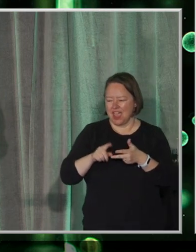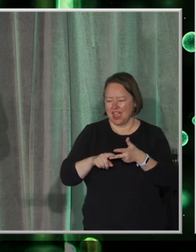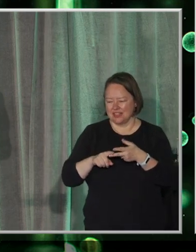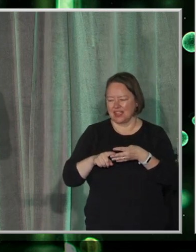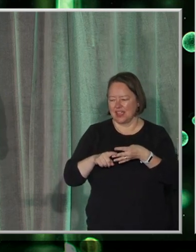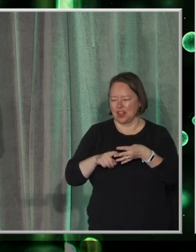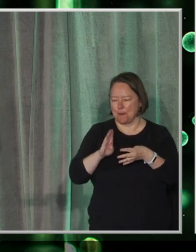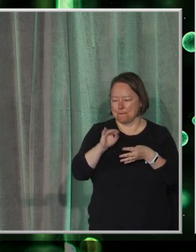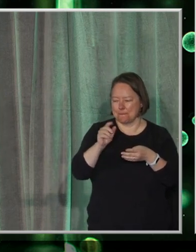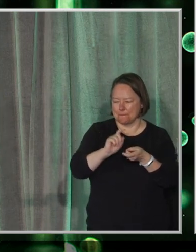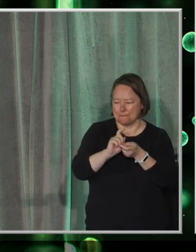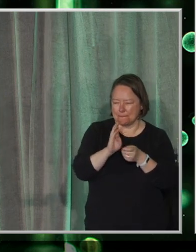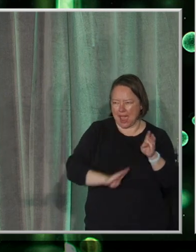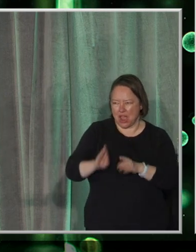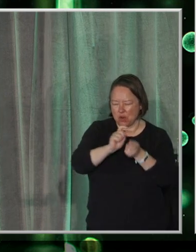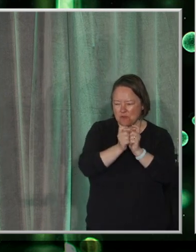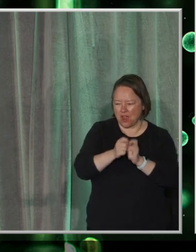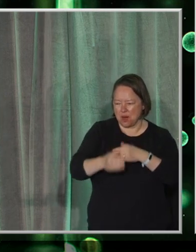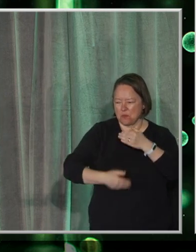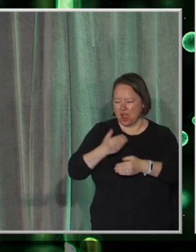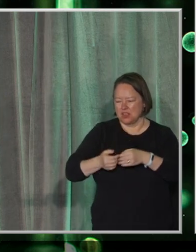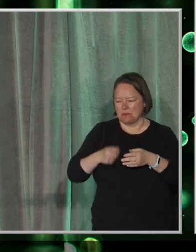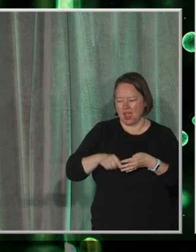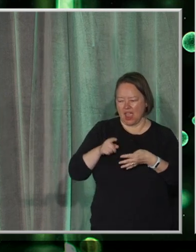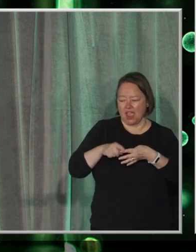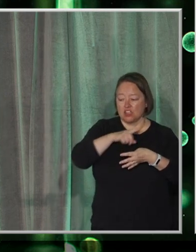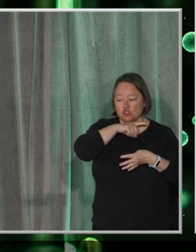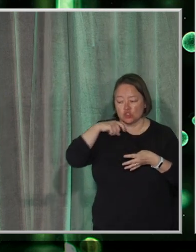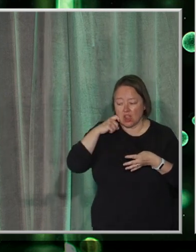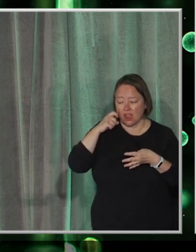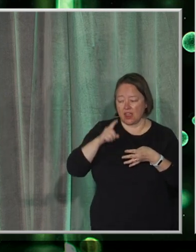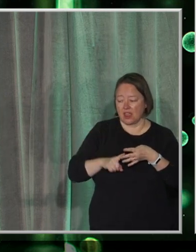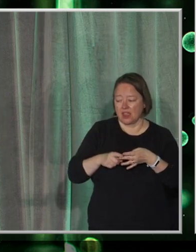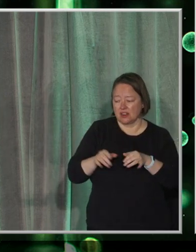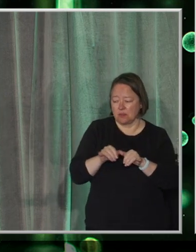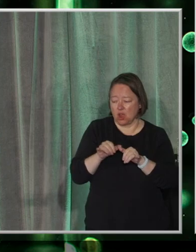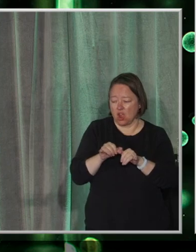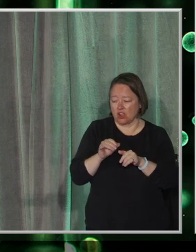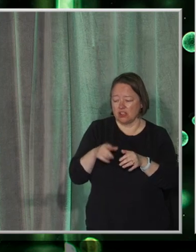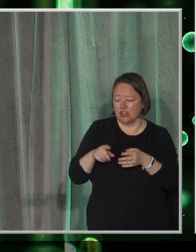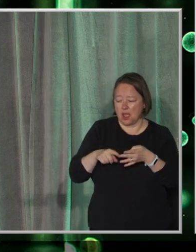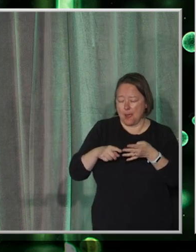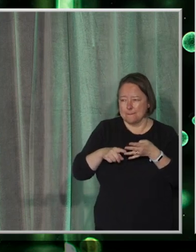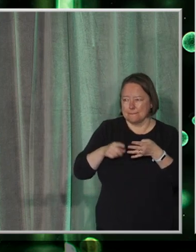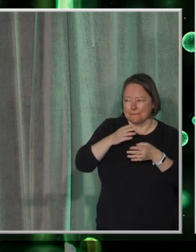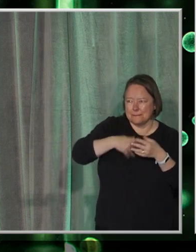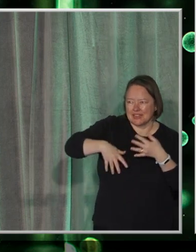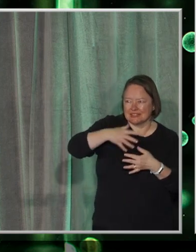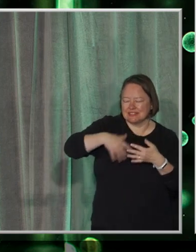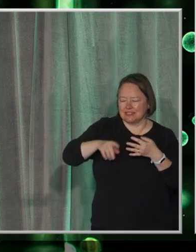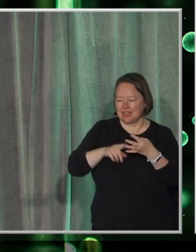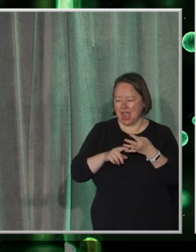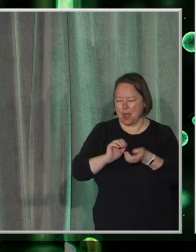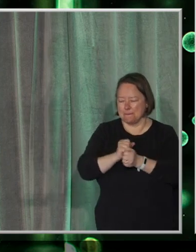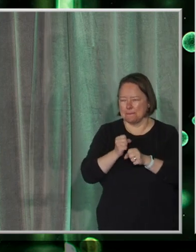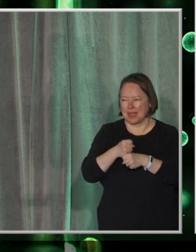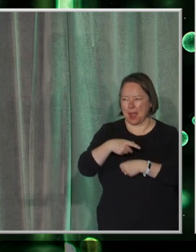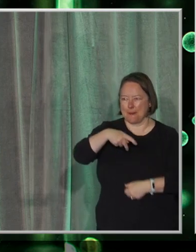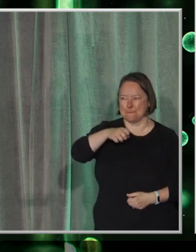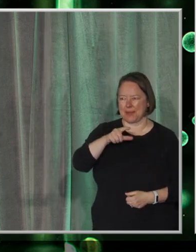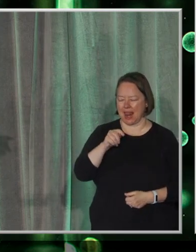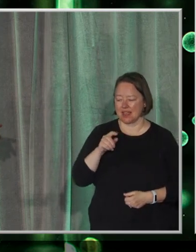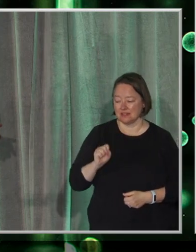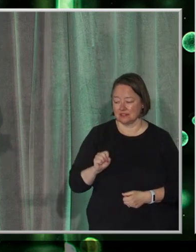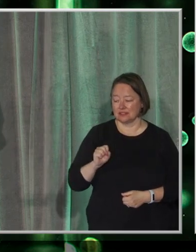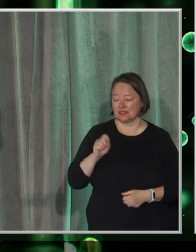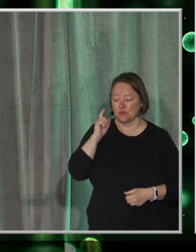automized process. It uses machines for drying, particle size homogenization through grinding, mixing, and even pelletizing those pellets materials, and